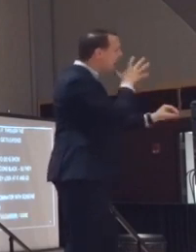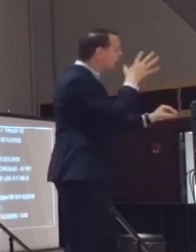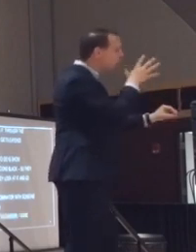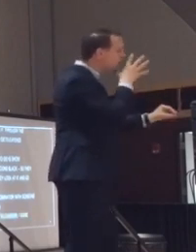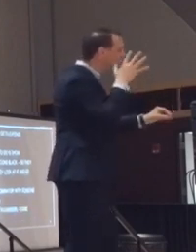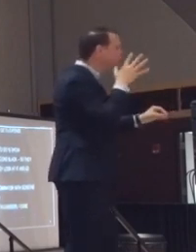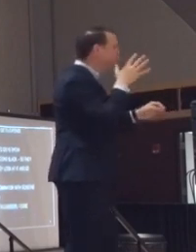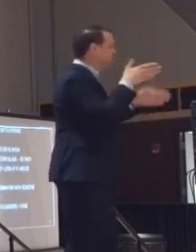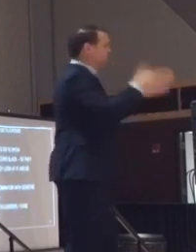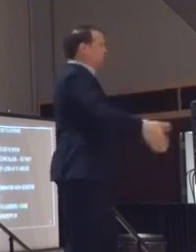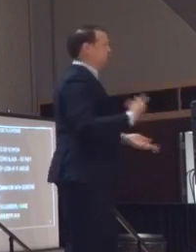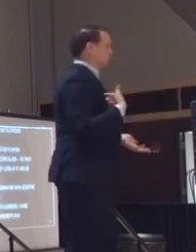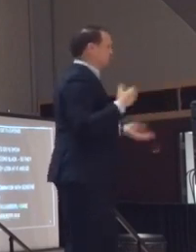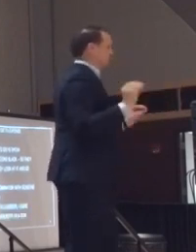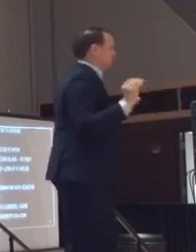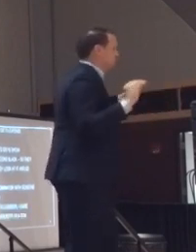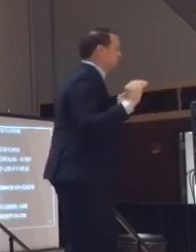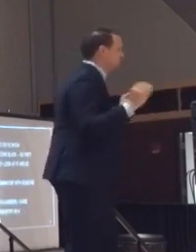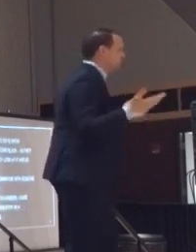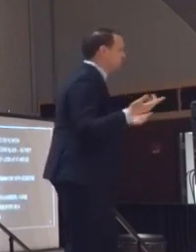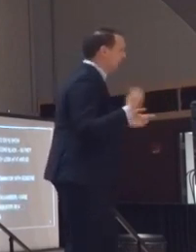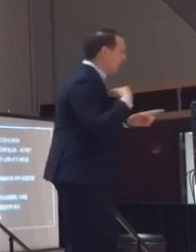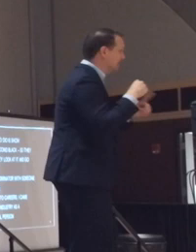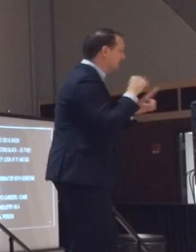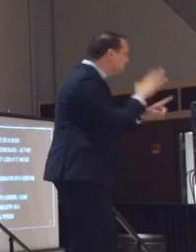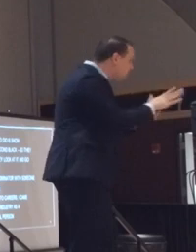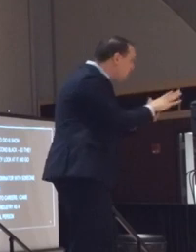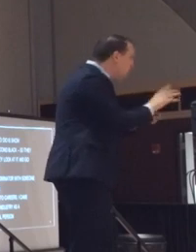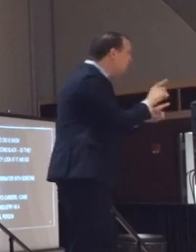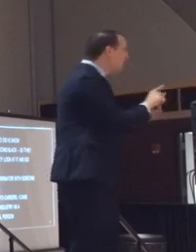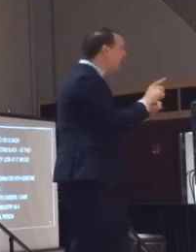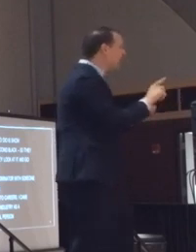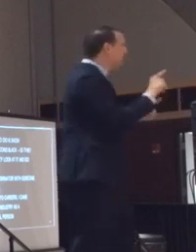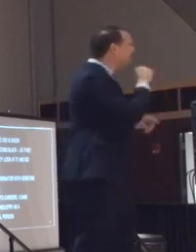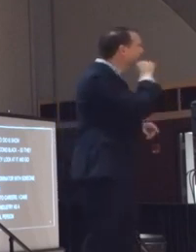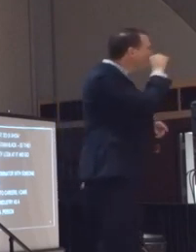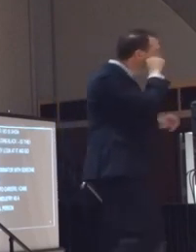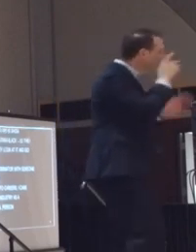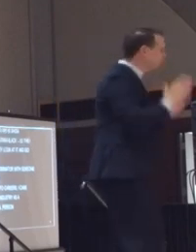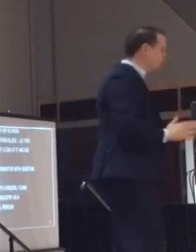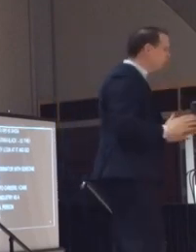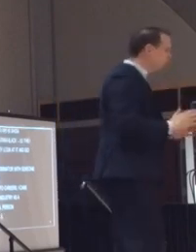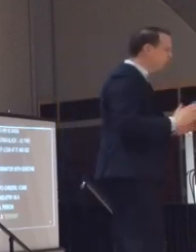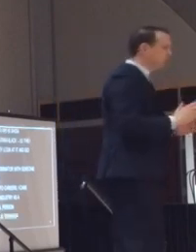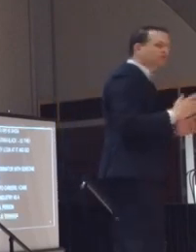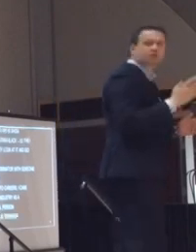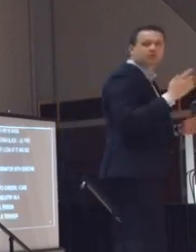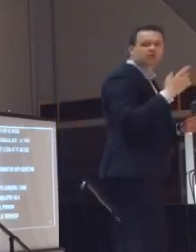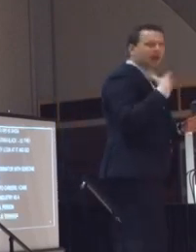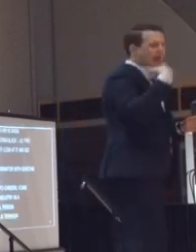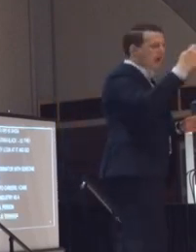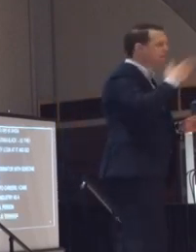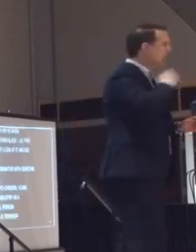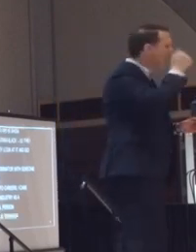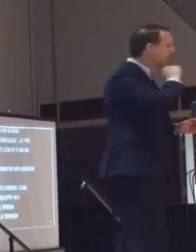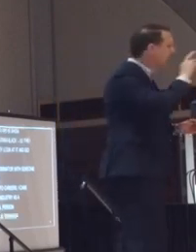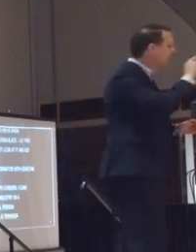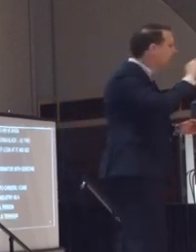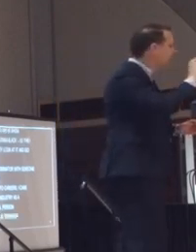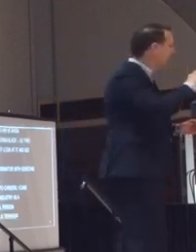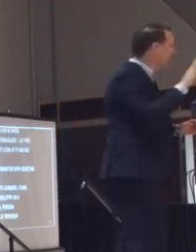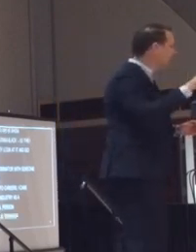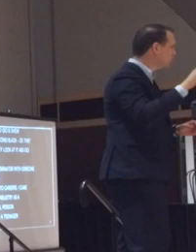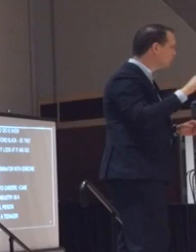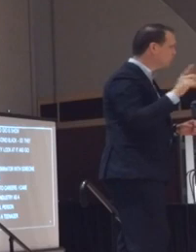non-agricultural person. I was exposed to it as a teenager. I was out on my aunt's ranch. This brings